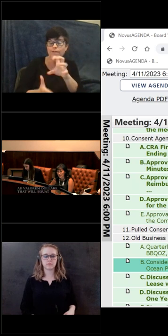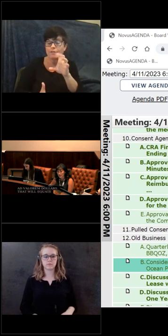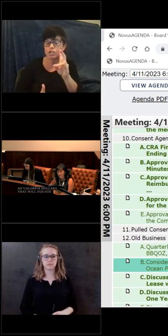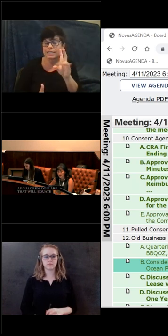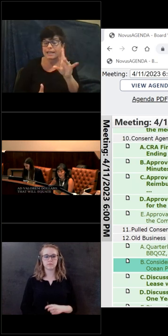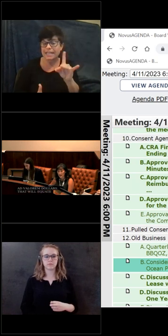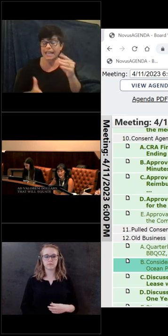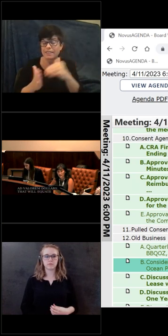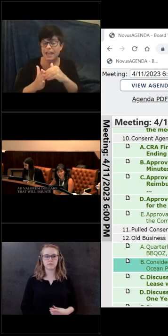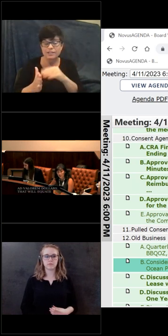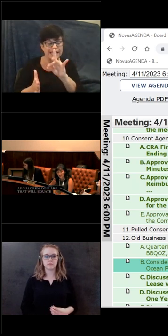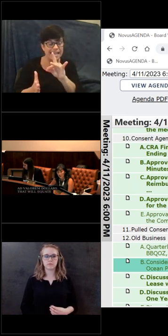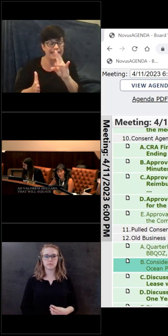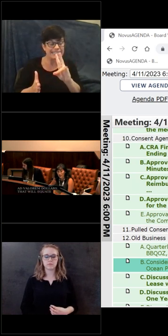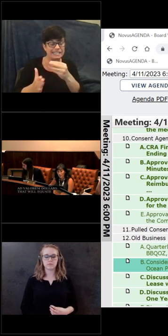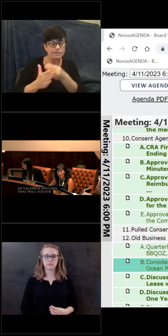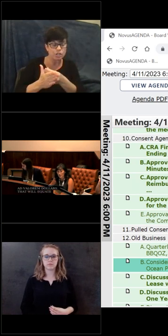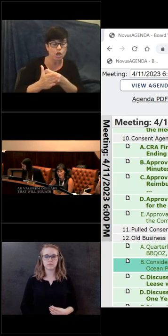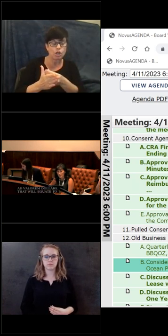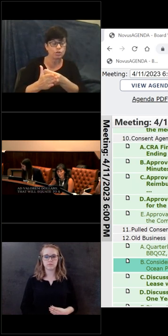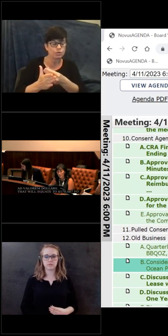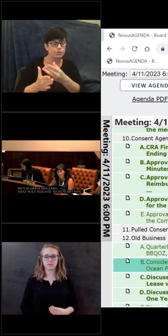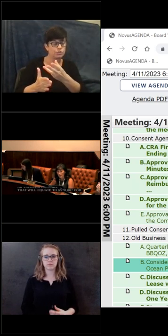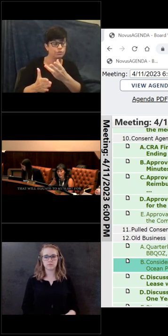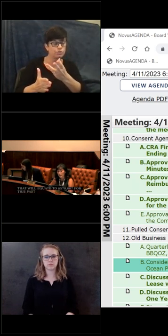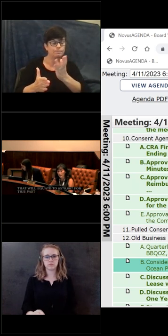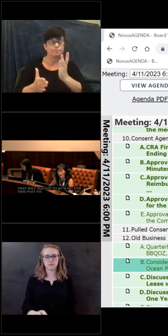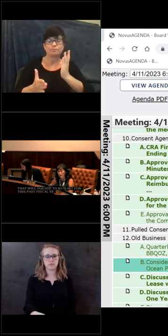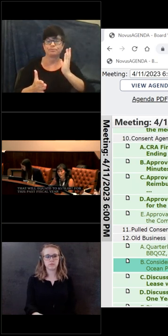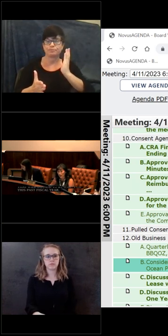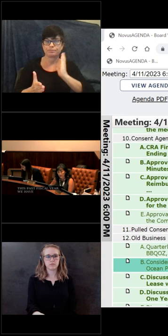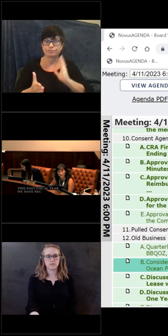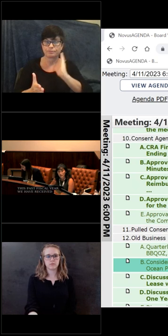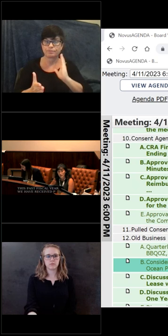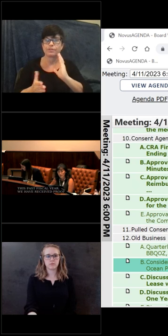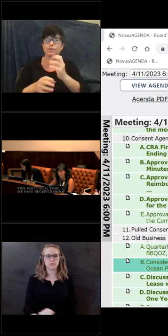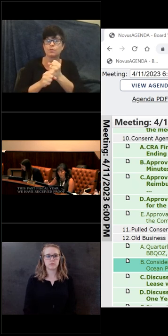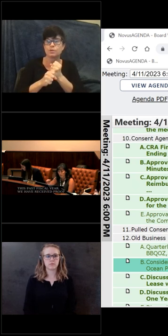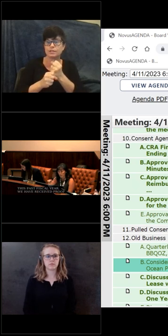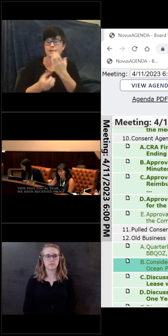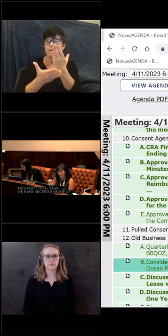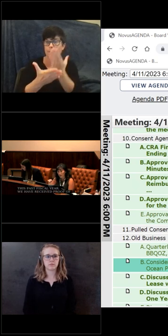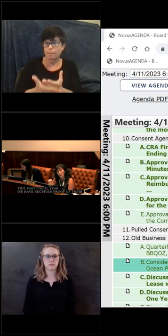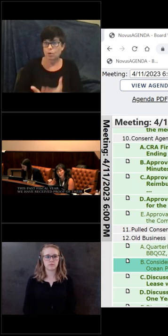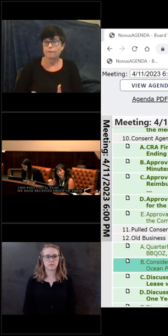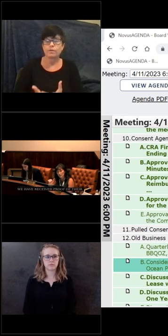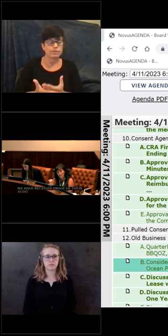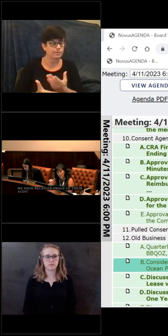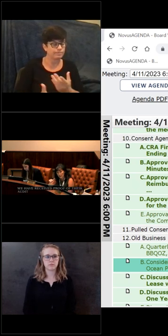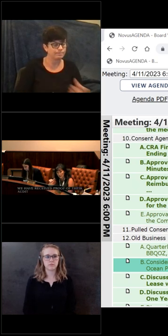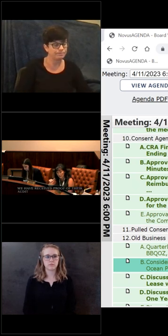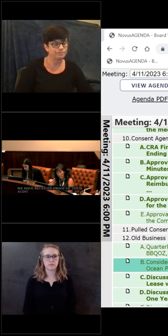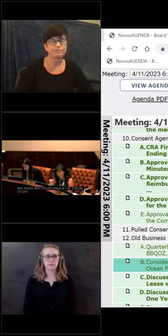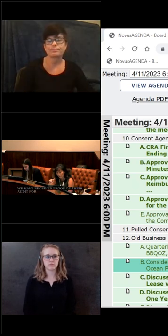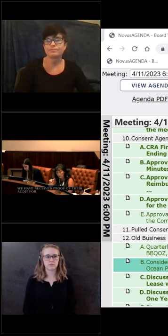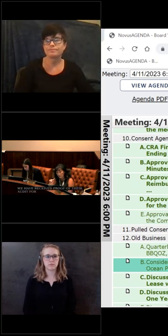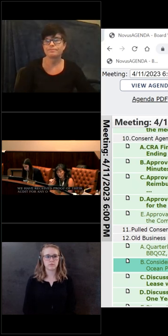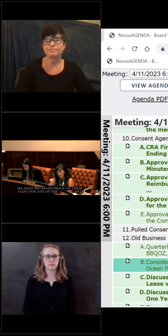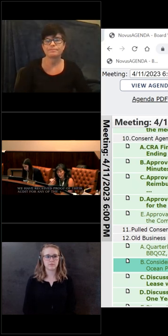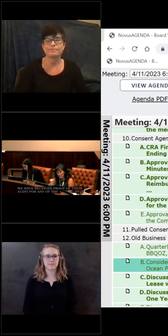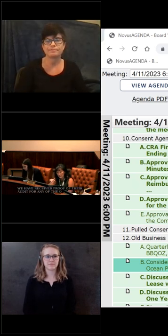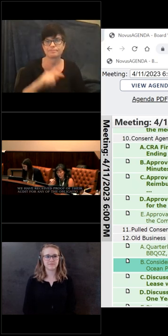$578,087 for this past fiscal year. We've received proof of their audit for any of the obligations they need to